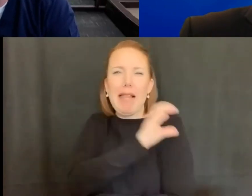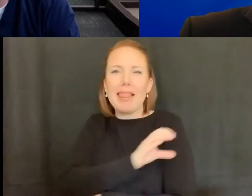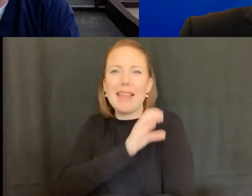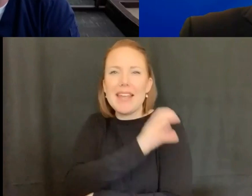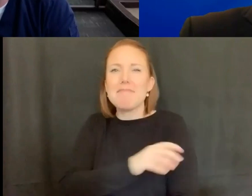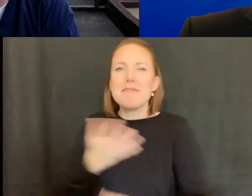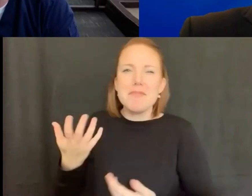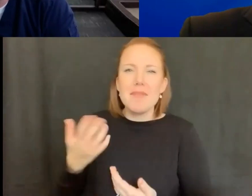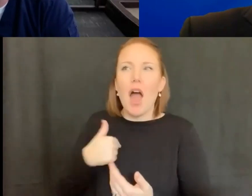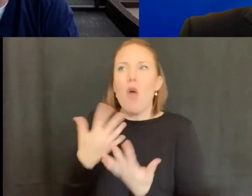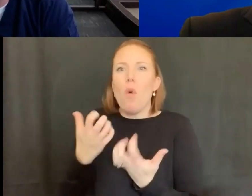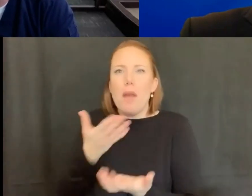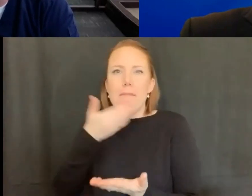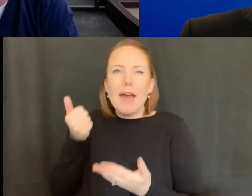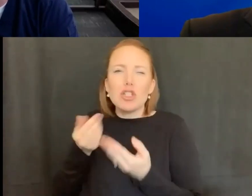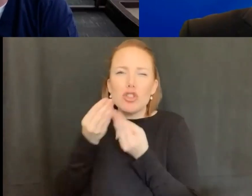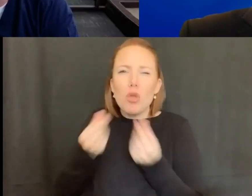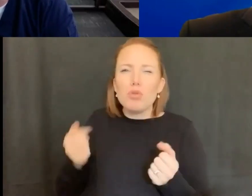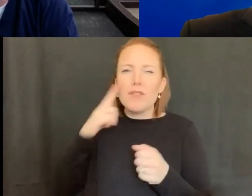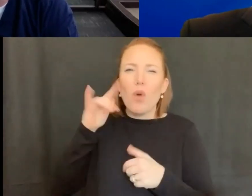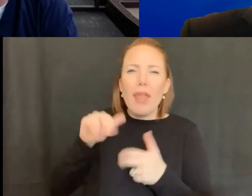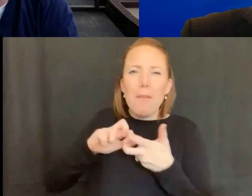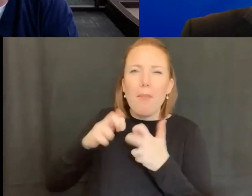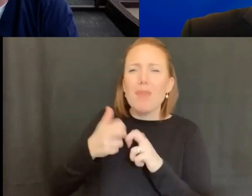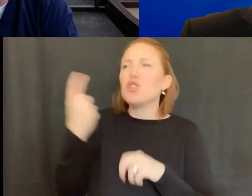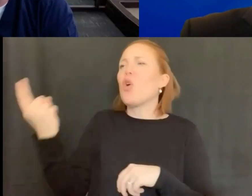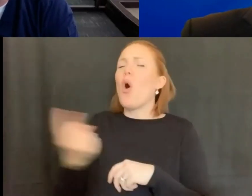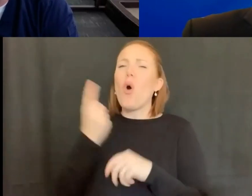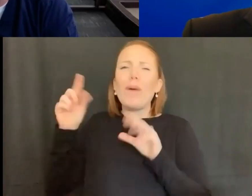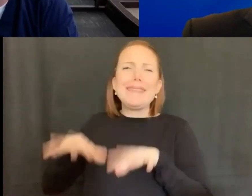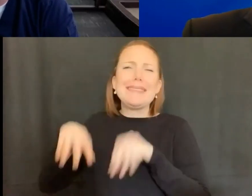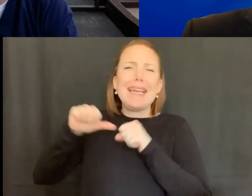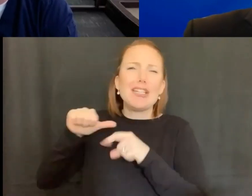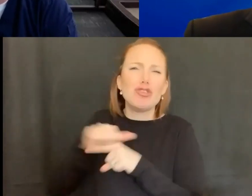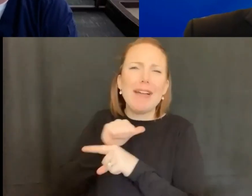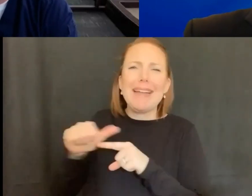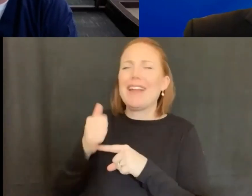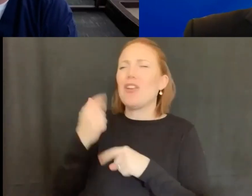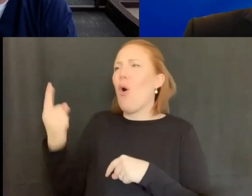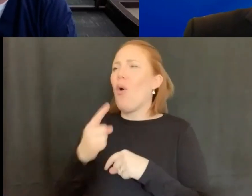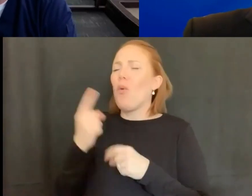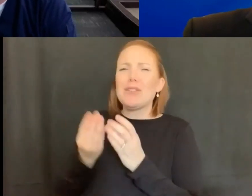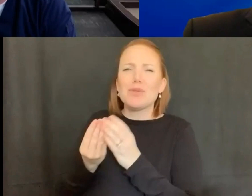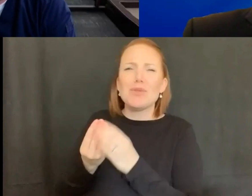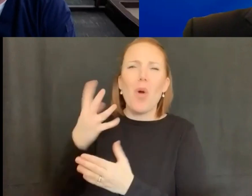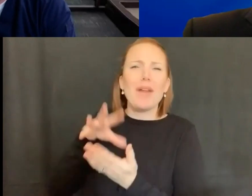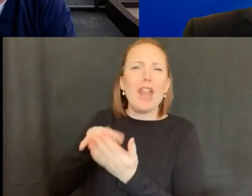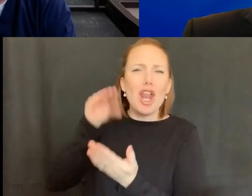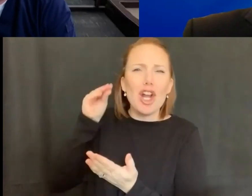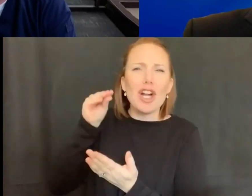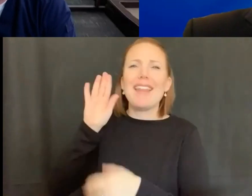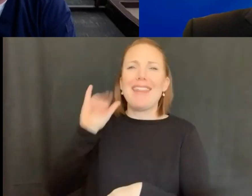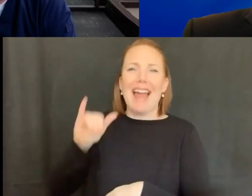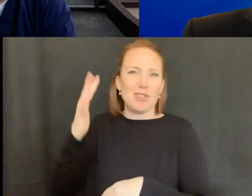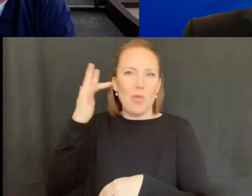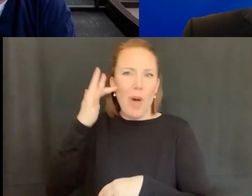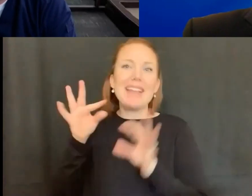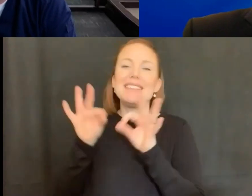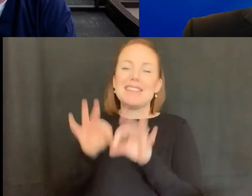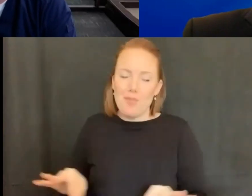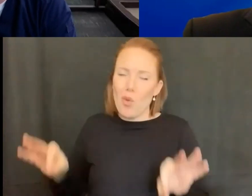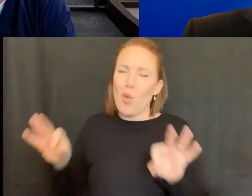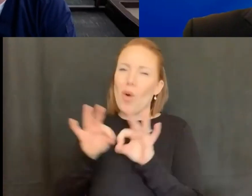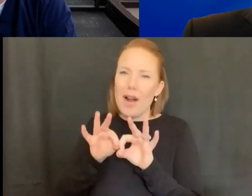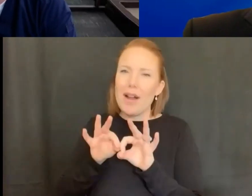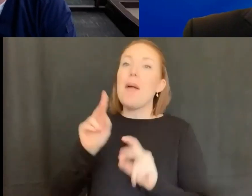better solutions. So you're constantly learning and training and growing. That the studying never really stops. And that's, I think, why they prioritize